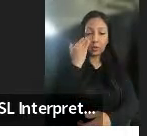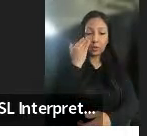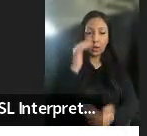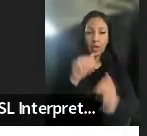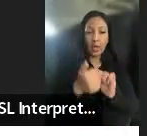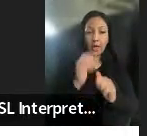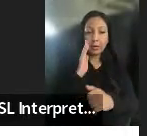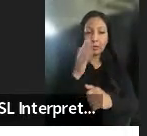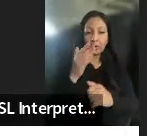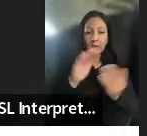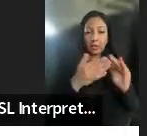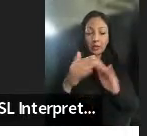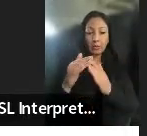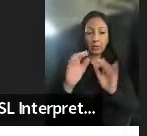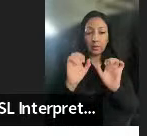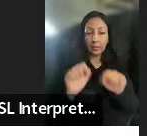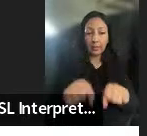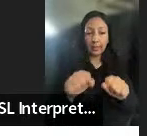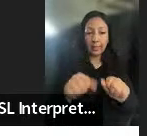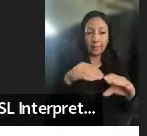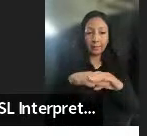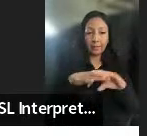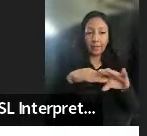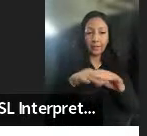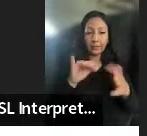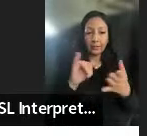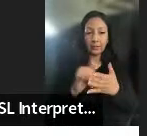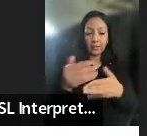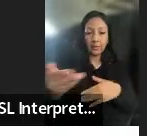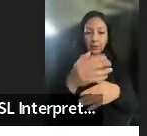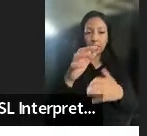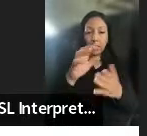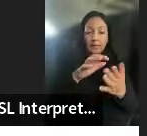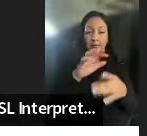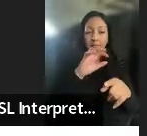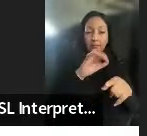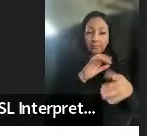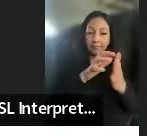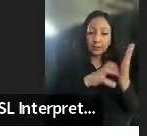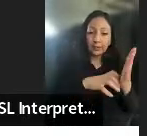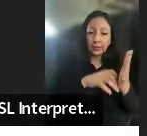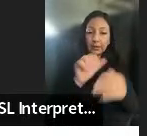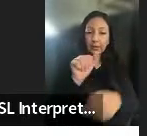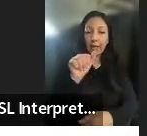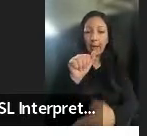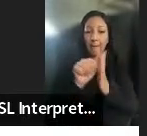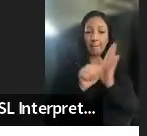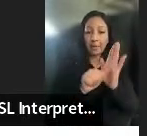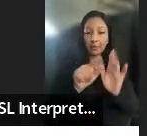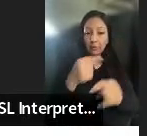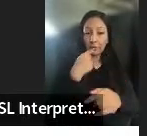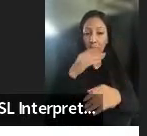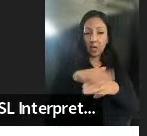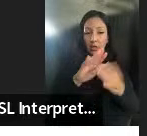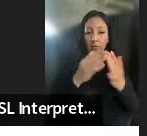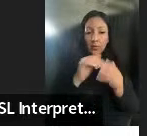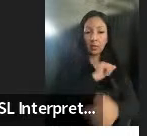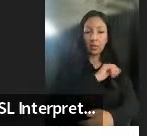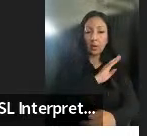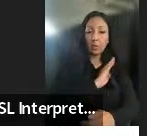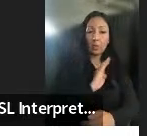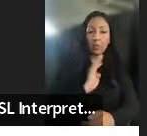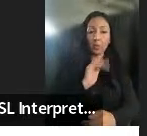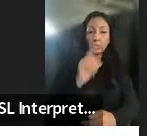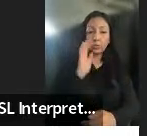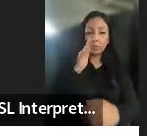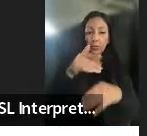will the community be able to access those text amendments? Are you just sending them to community boards? Will you have it